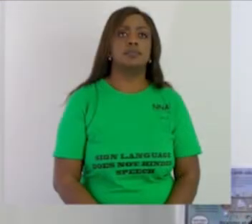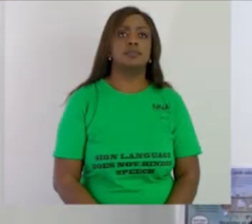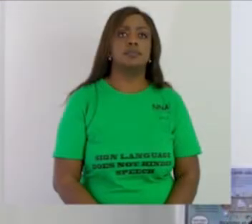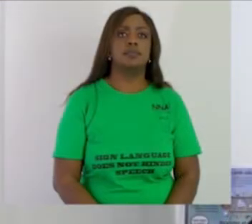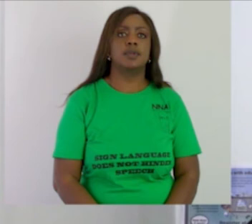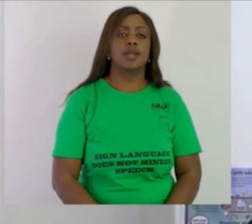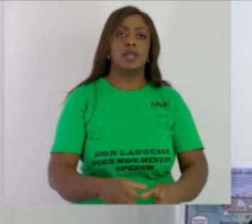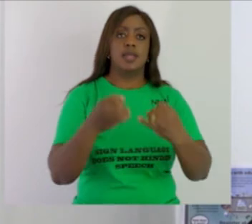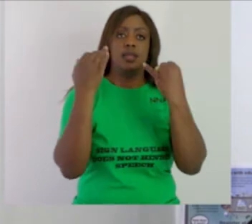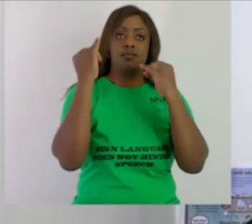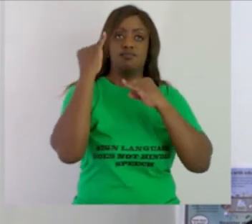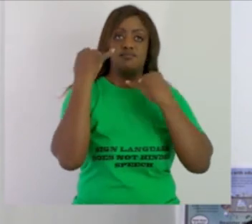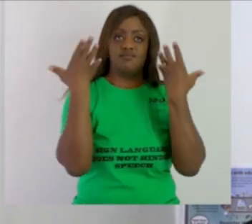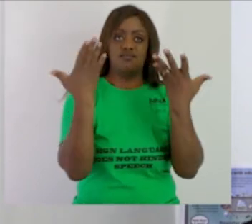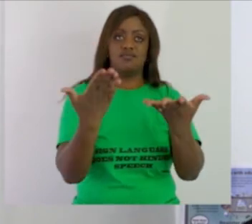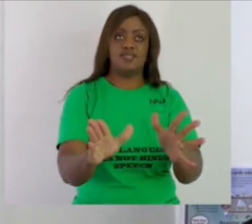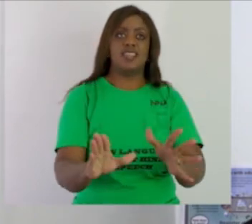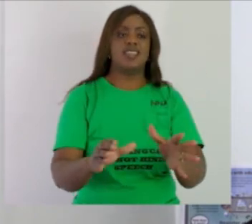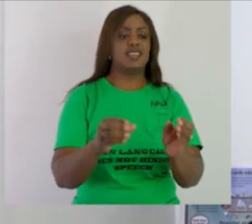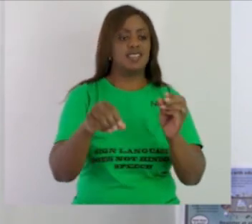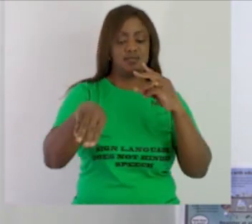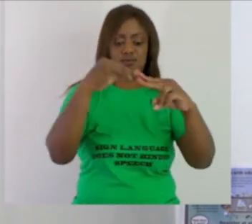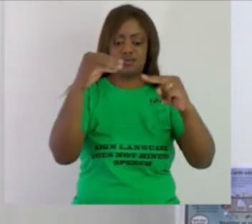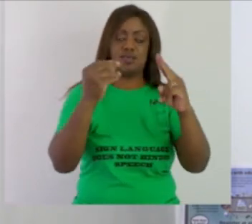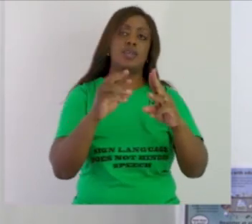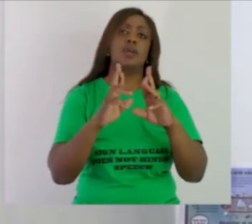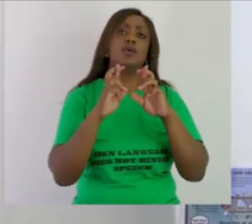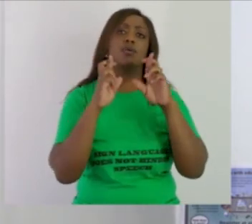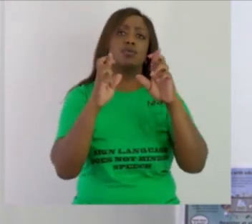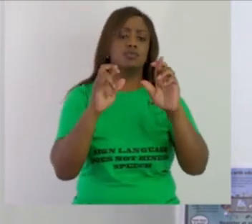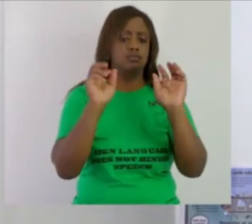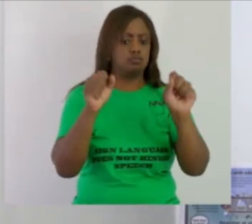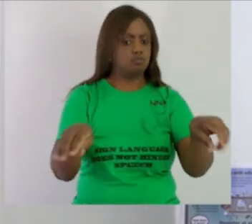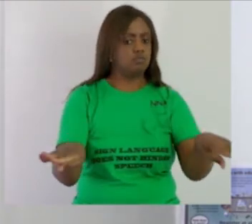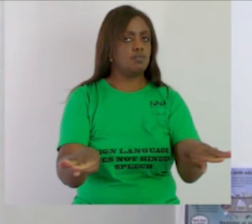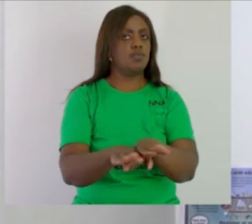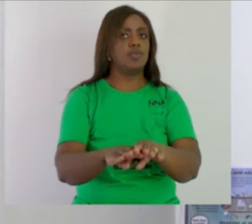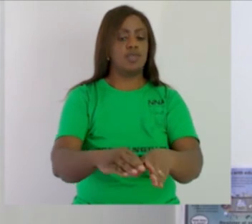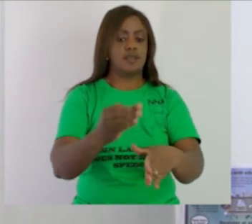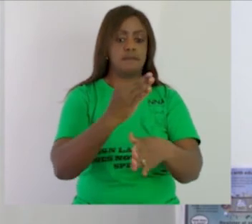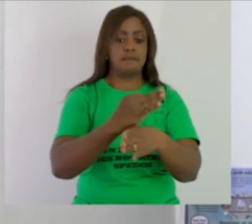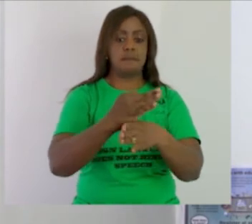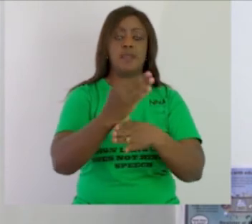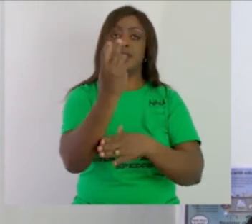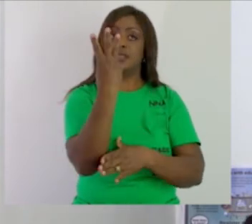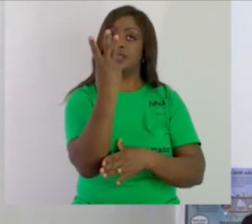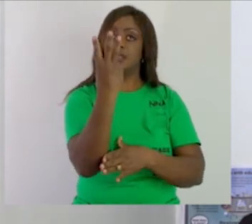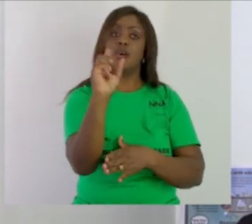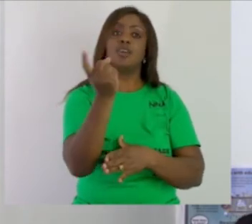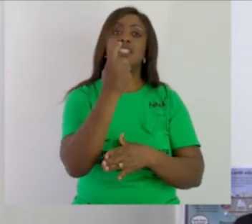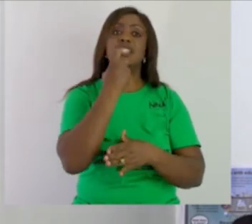This is the end of our lesson. I hope you will be able to state the 3 functions of healthy